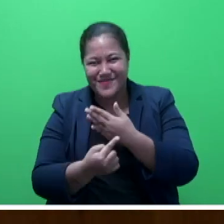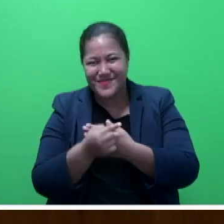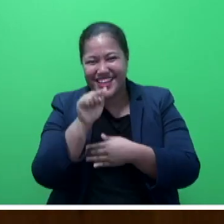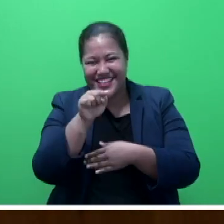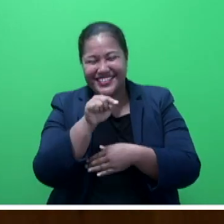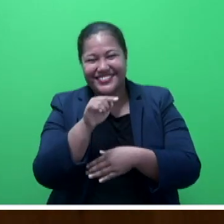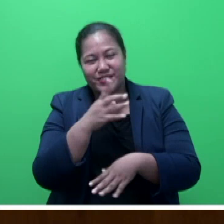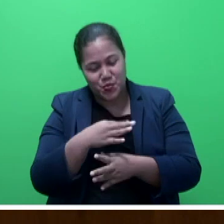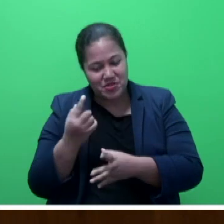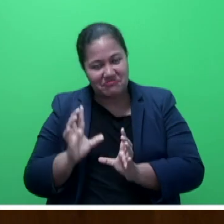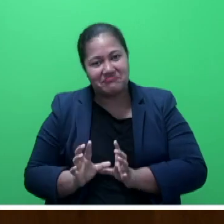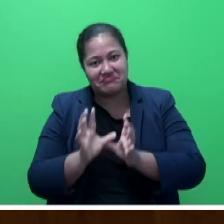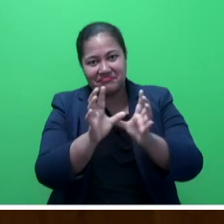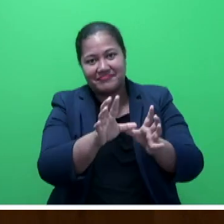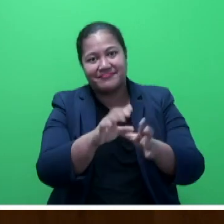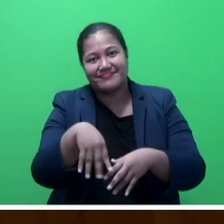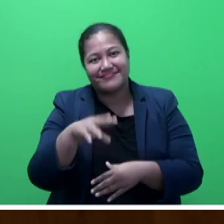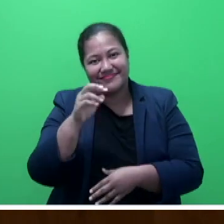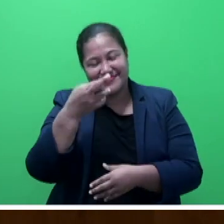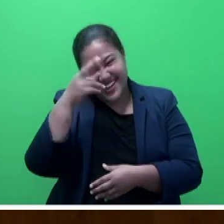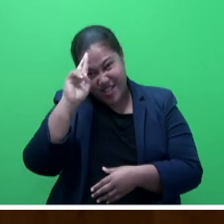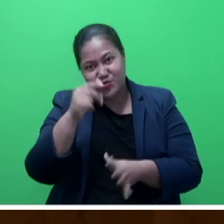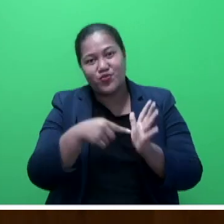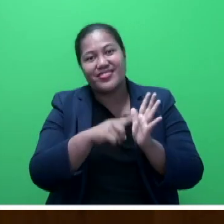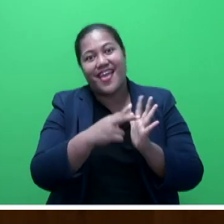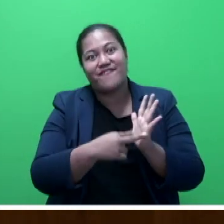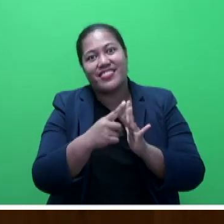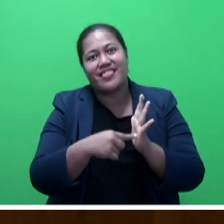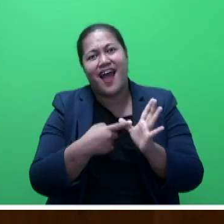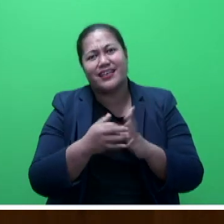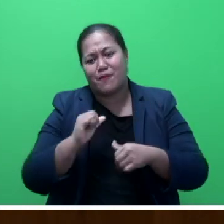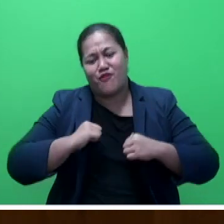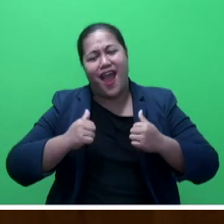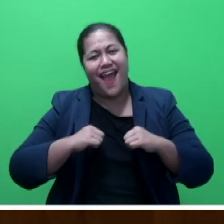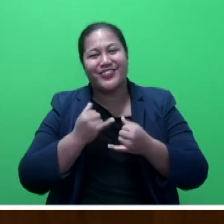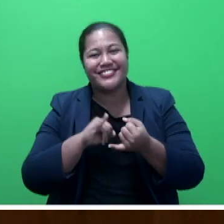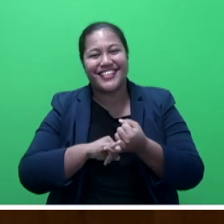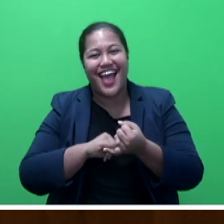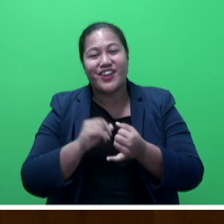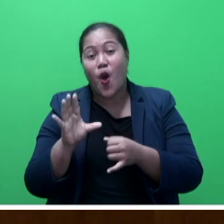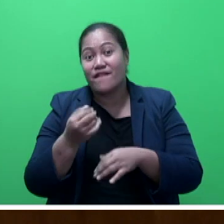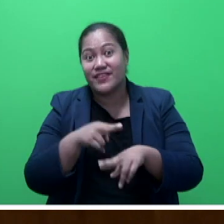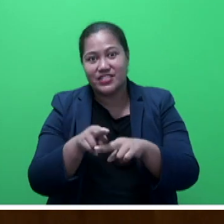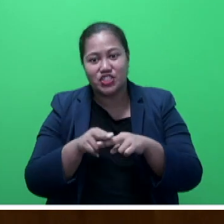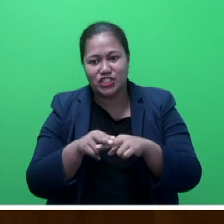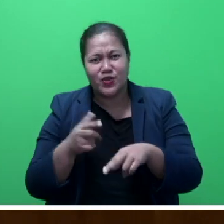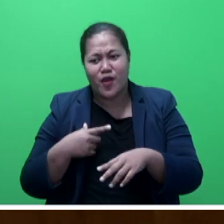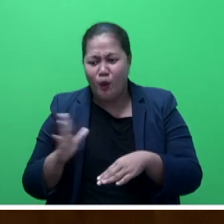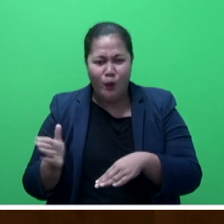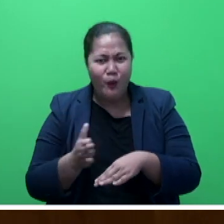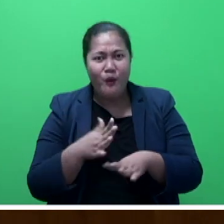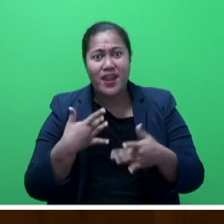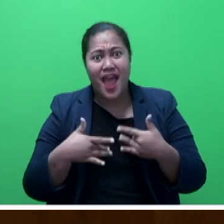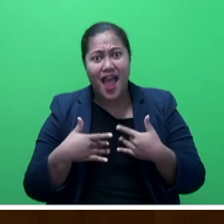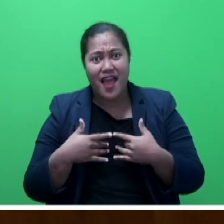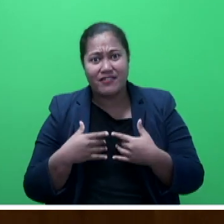Radute, who we remembered as a proud son of Fiji. All his life, he put his